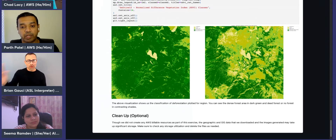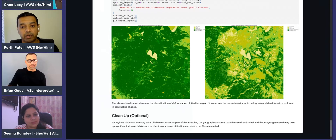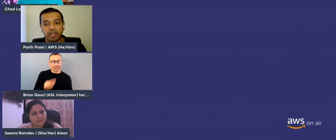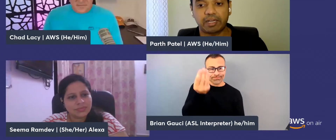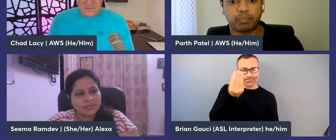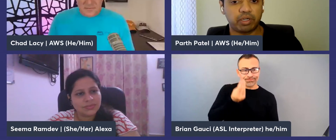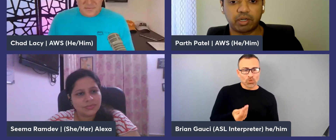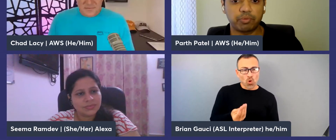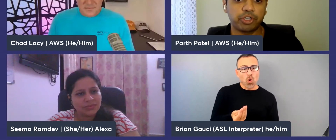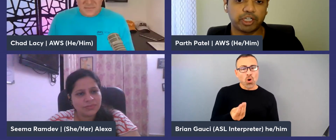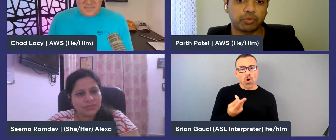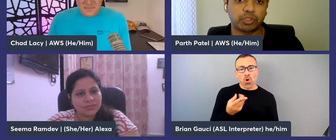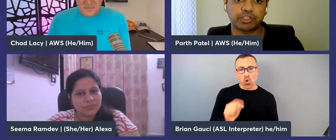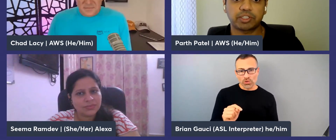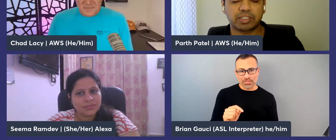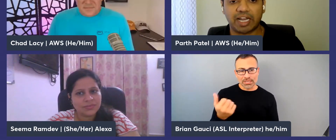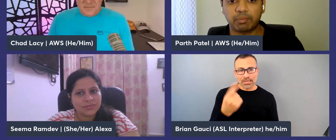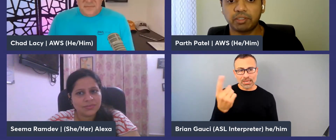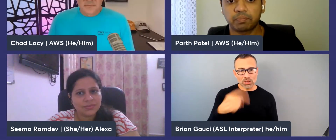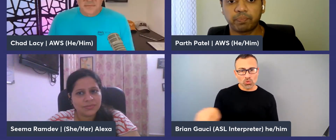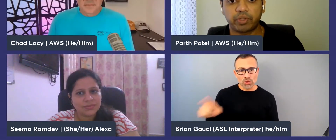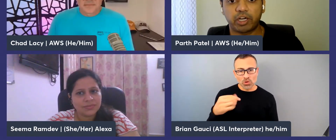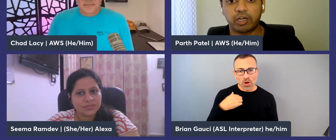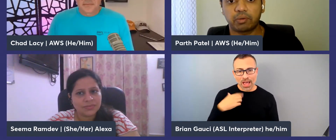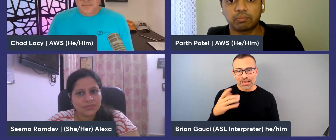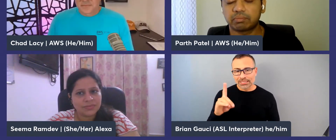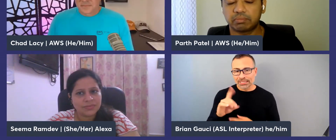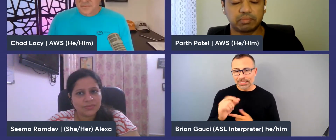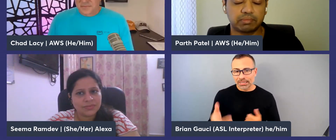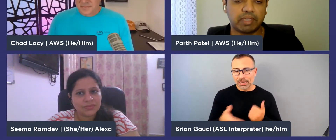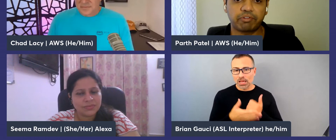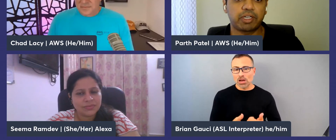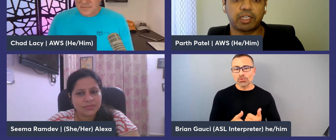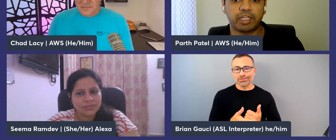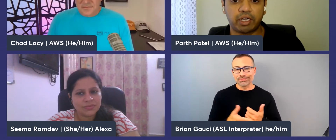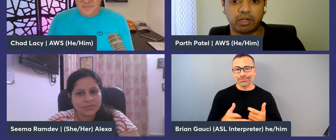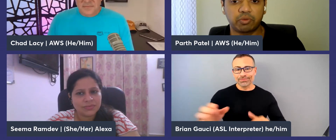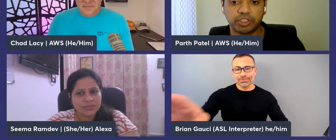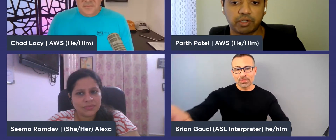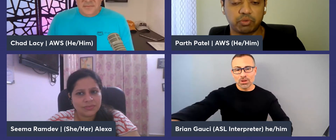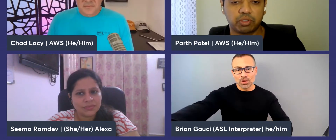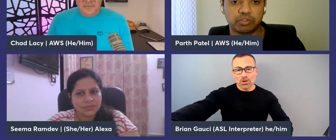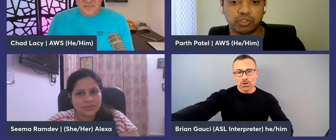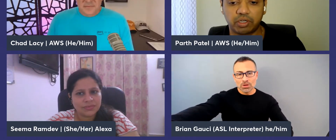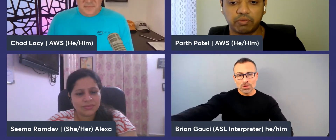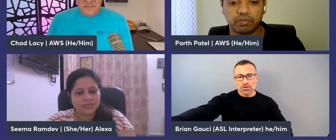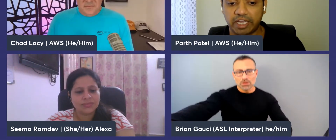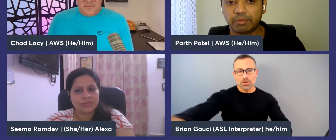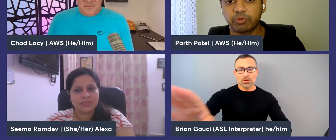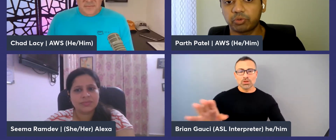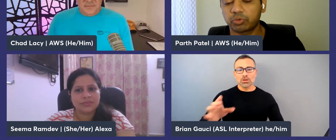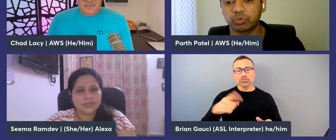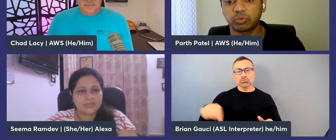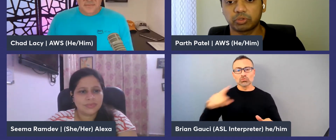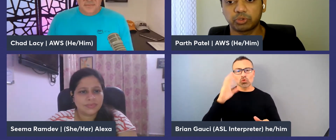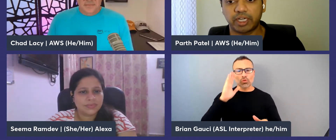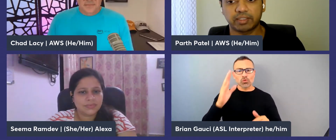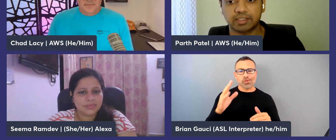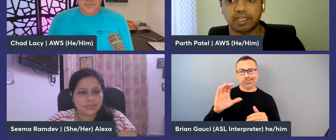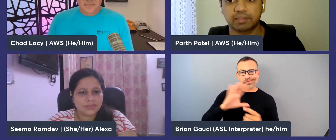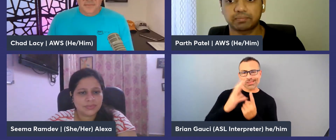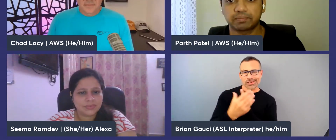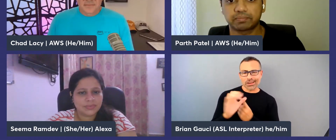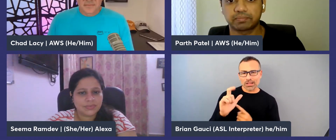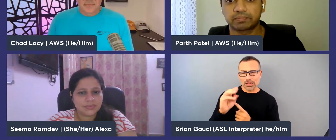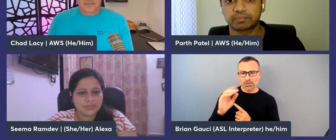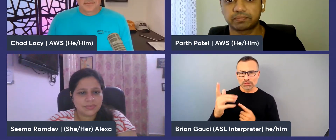for help a community to research climate, um, definitely reach out to us. We will help you to share